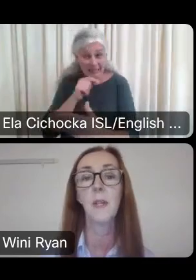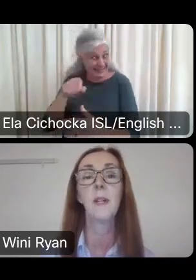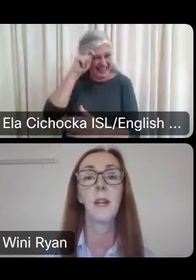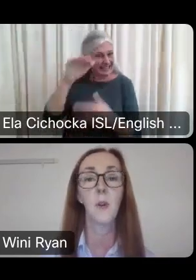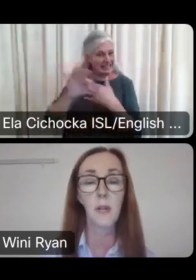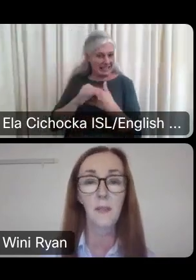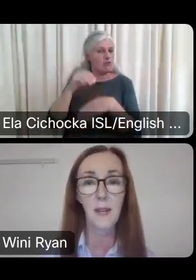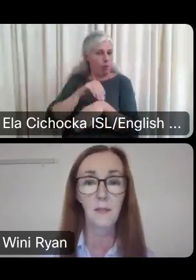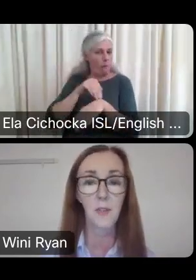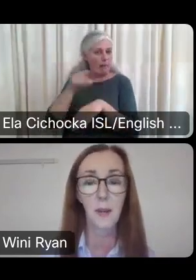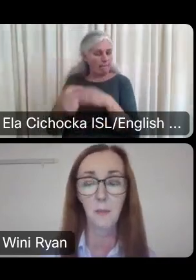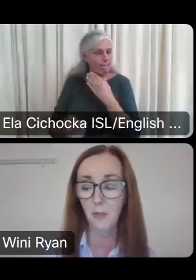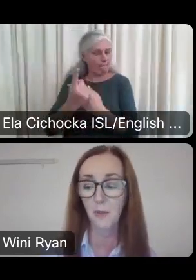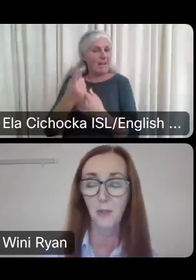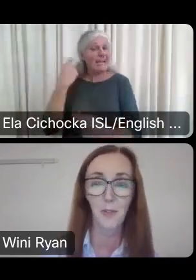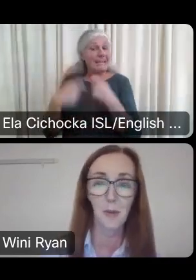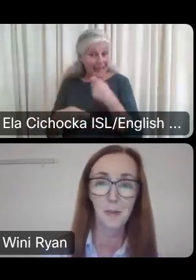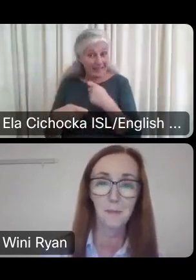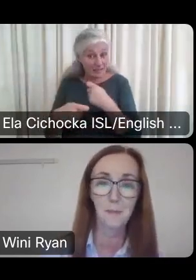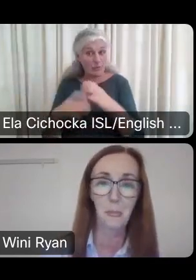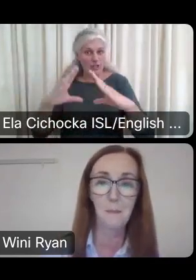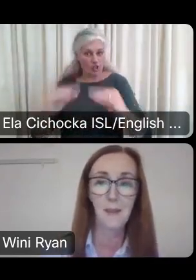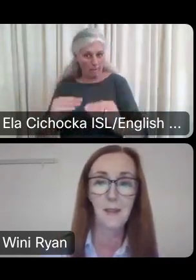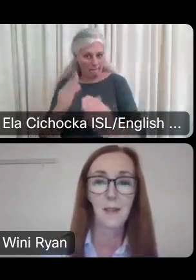issue. And only then after that would you go to stop.